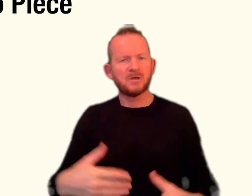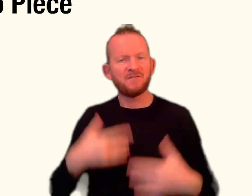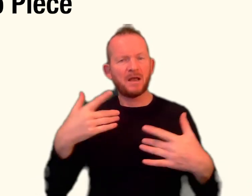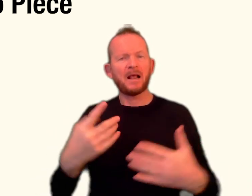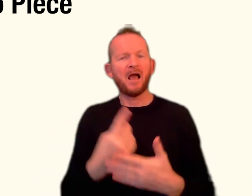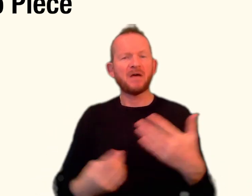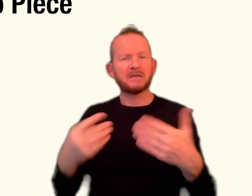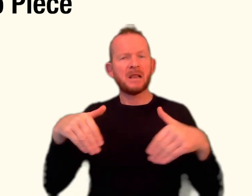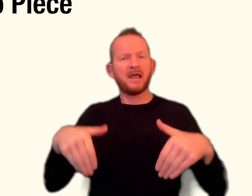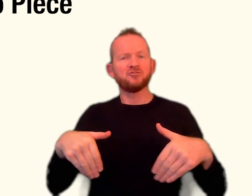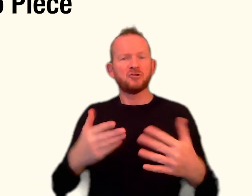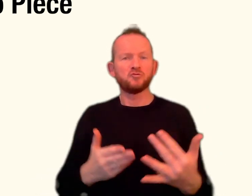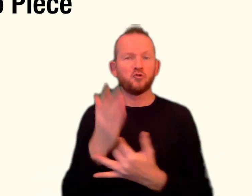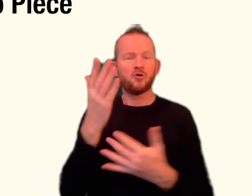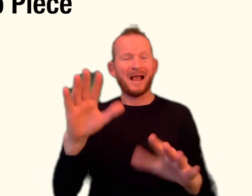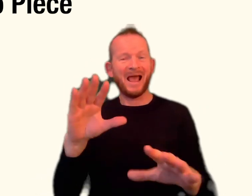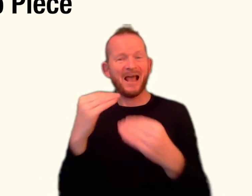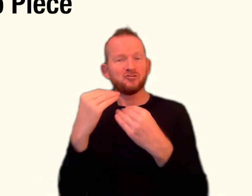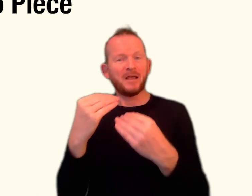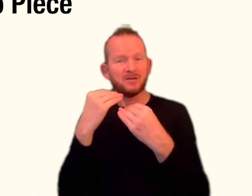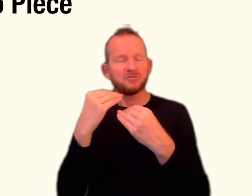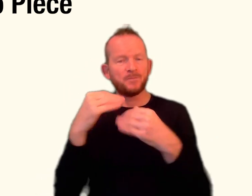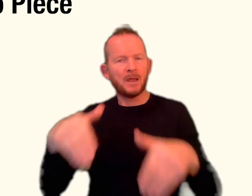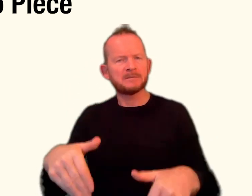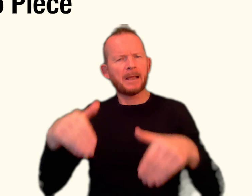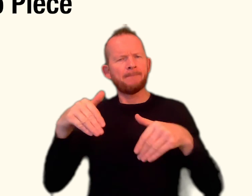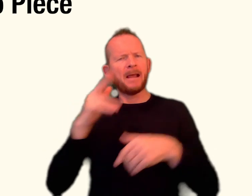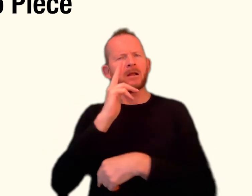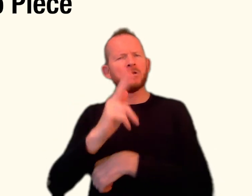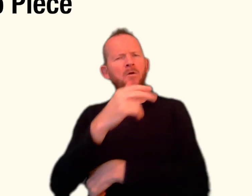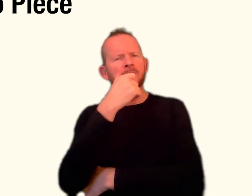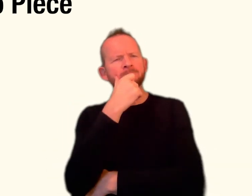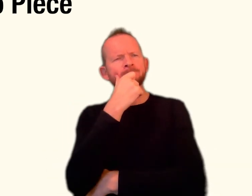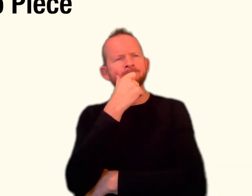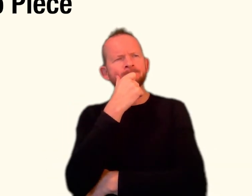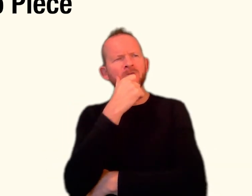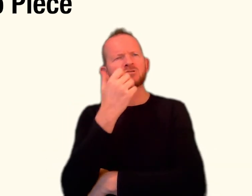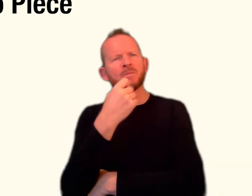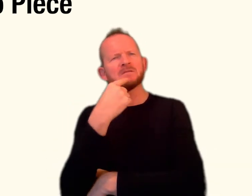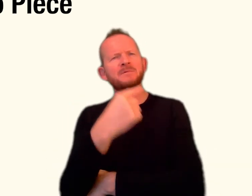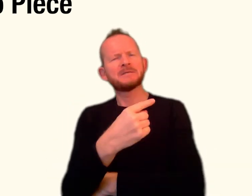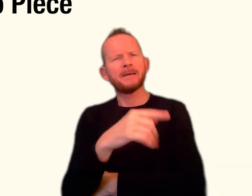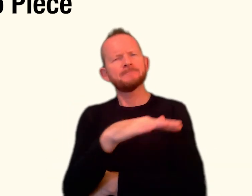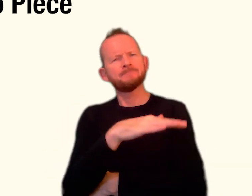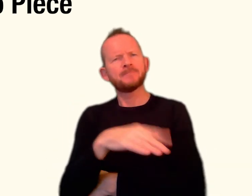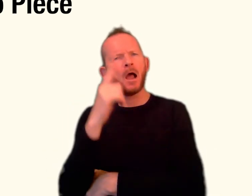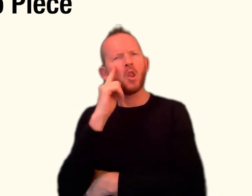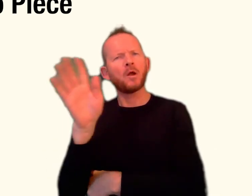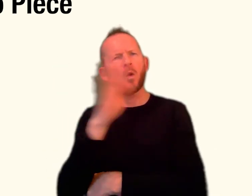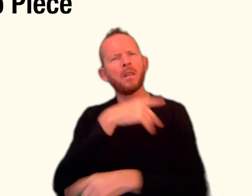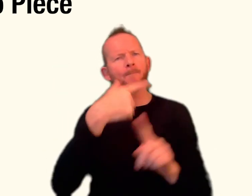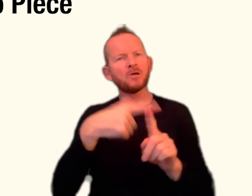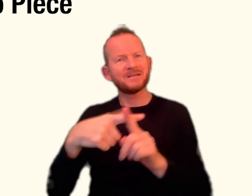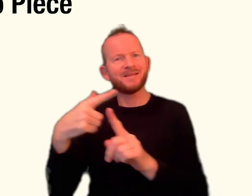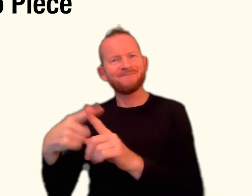during education. Standing back a little bit, there's probably something to be said about looking at all the positive things